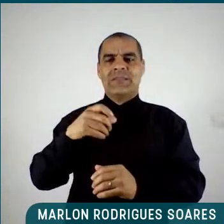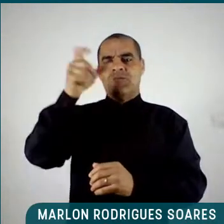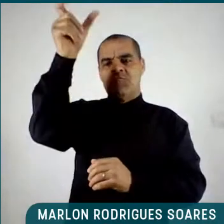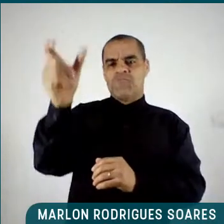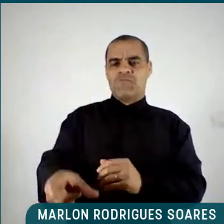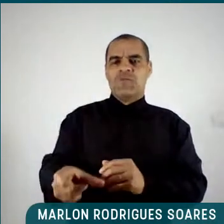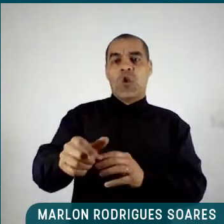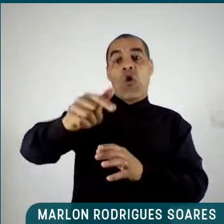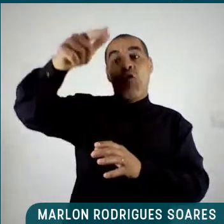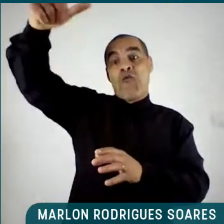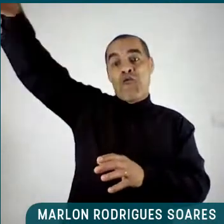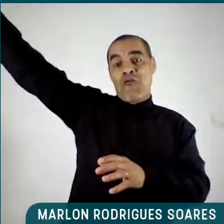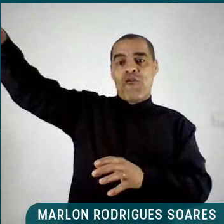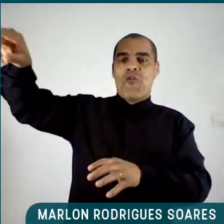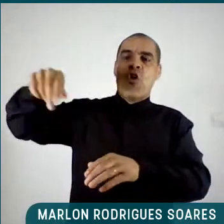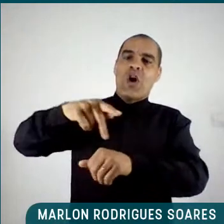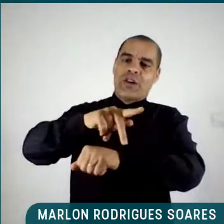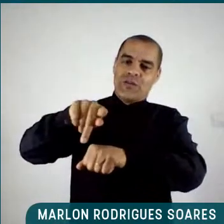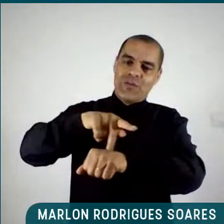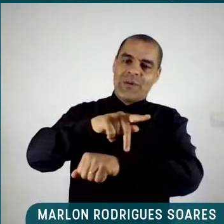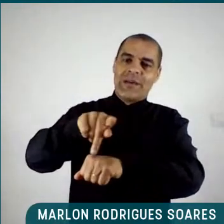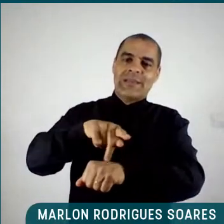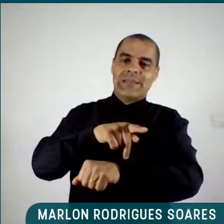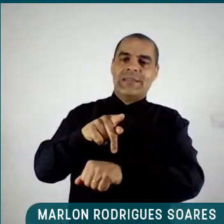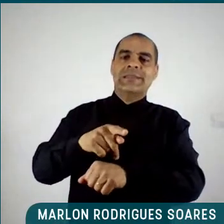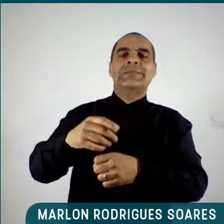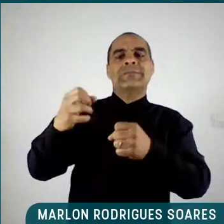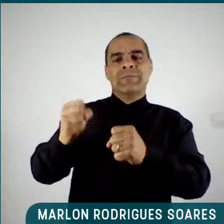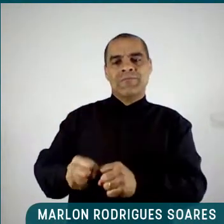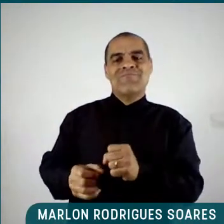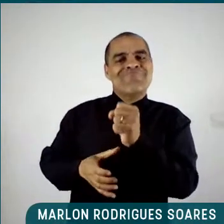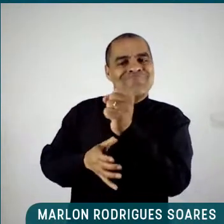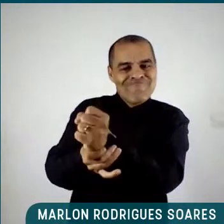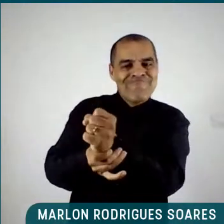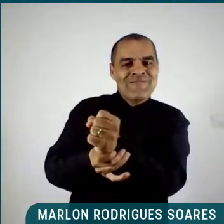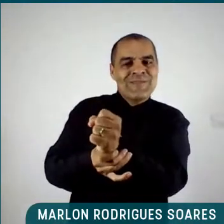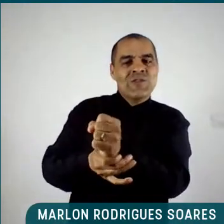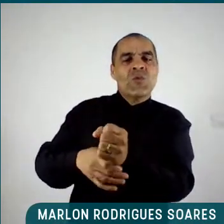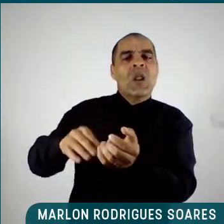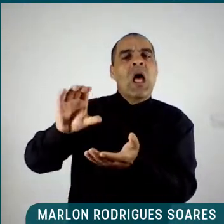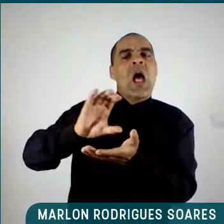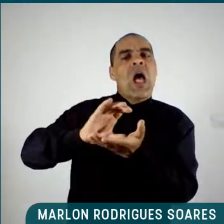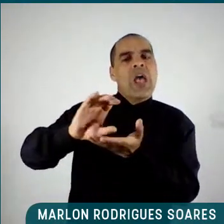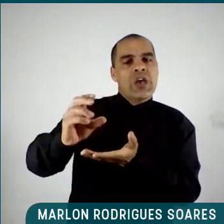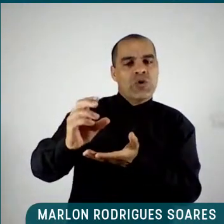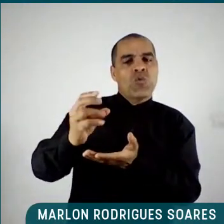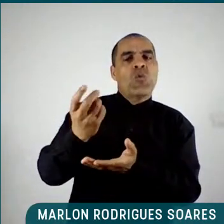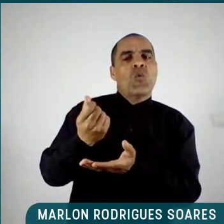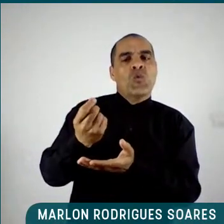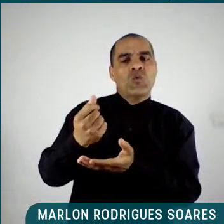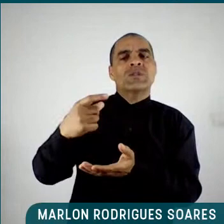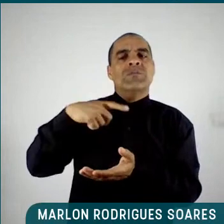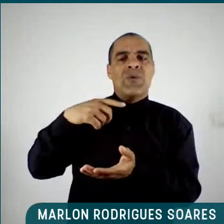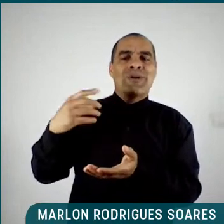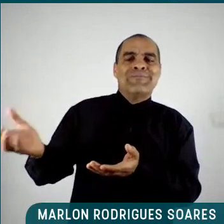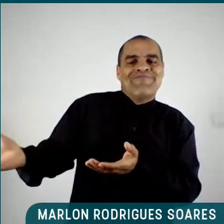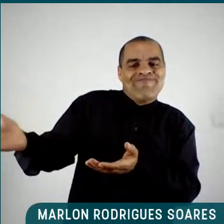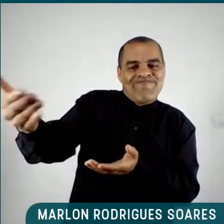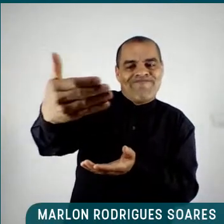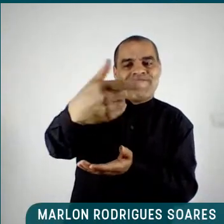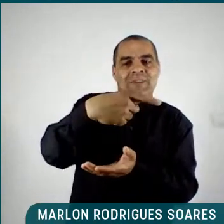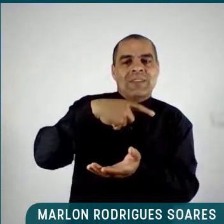fact that we have researchers that are outside the country that can get funds, that can bring